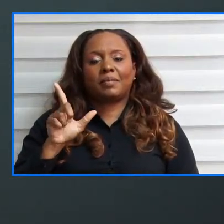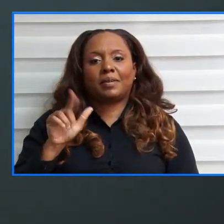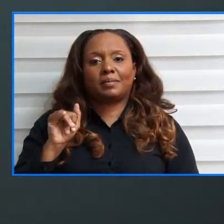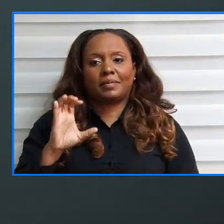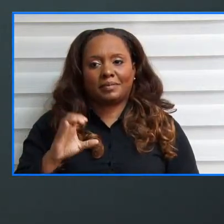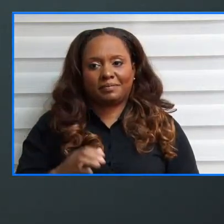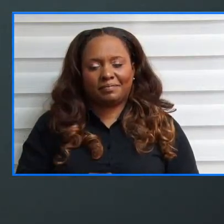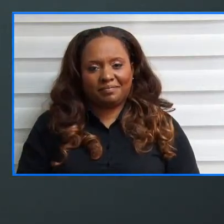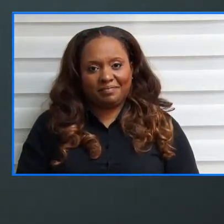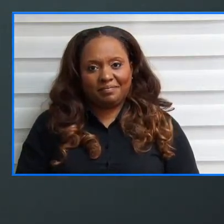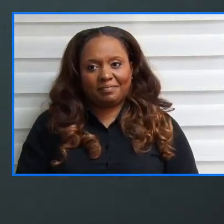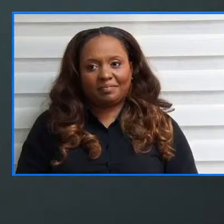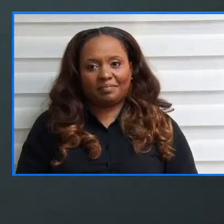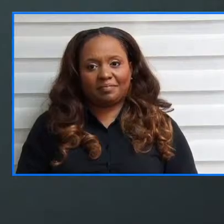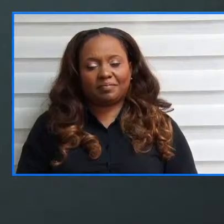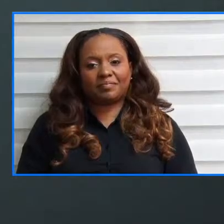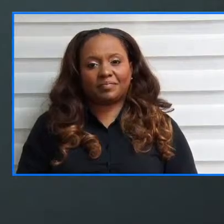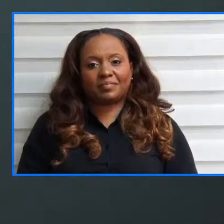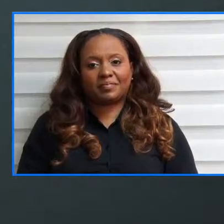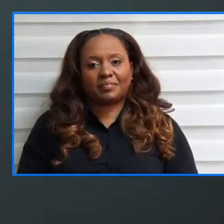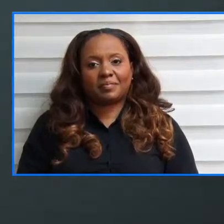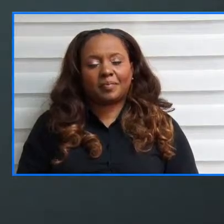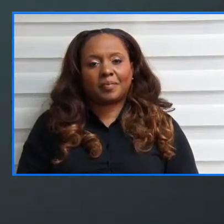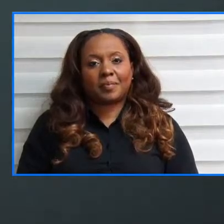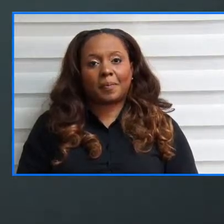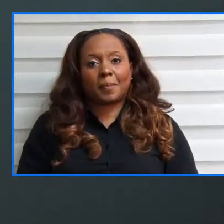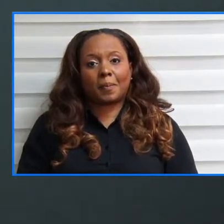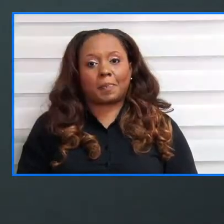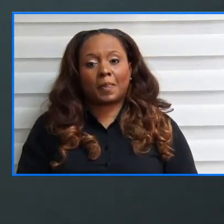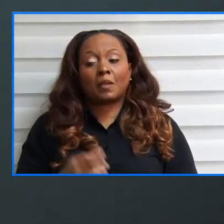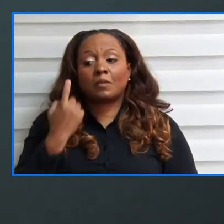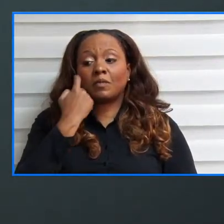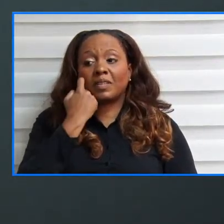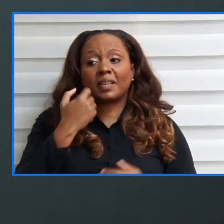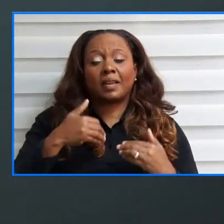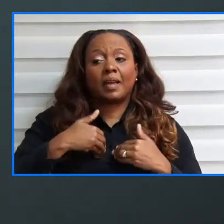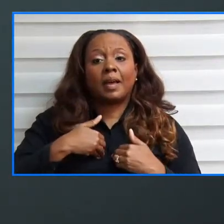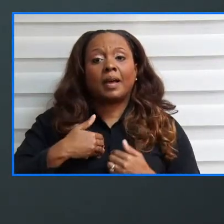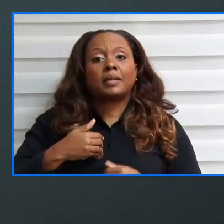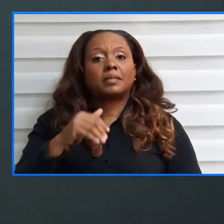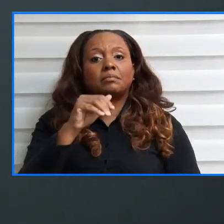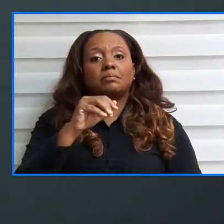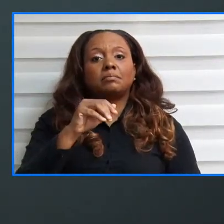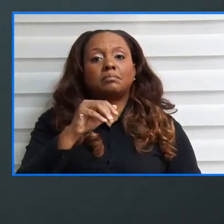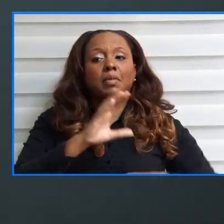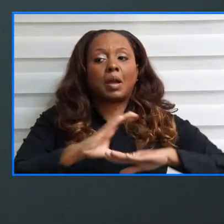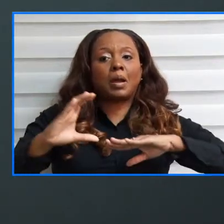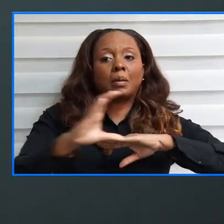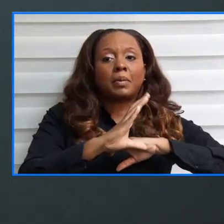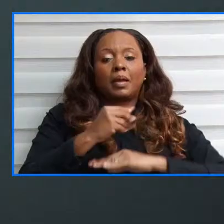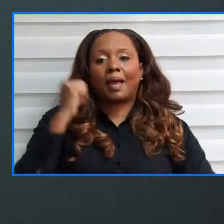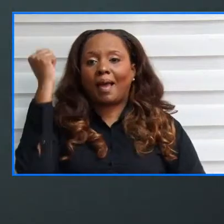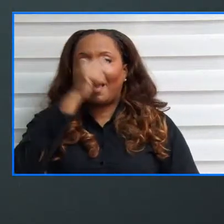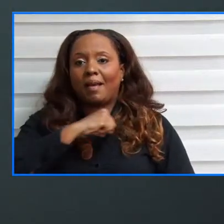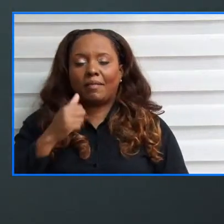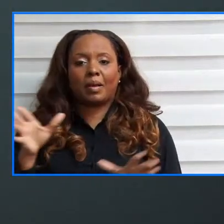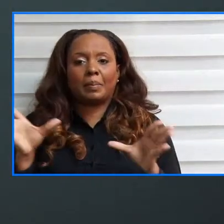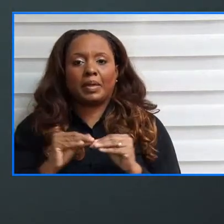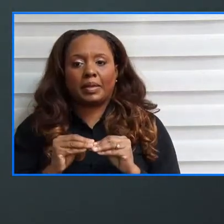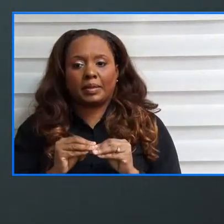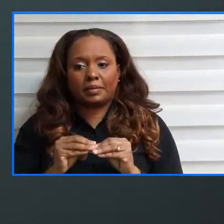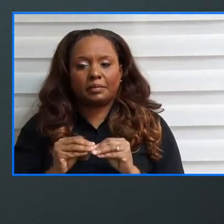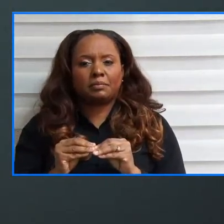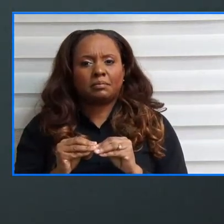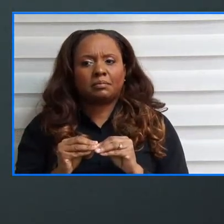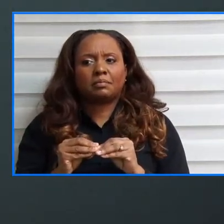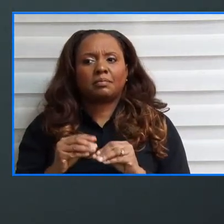Let's build on the recent CARICOM Africa Summit, which took place in September last year, to